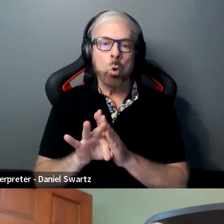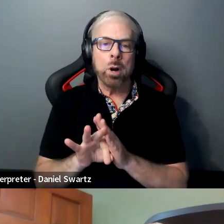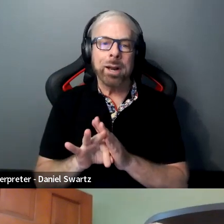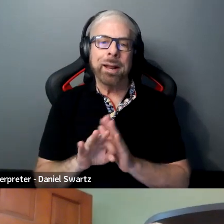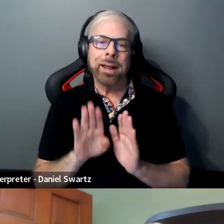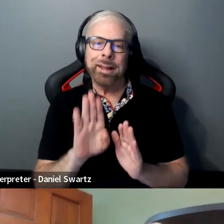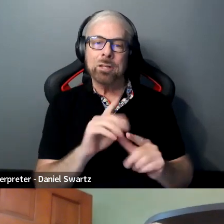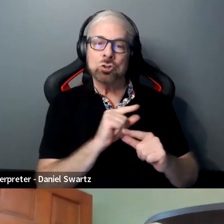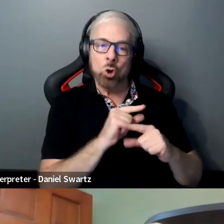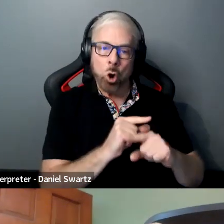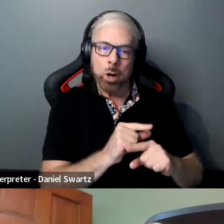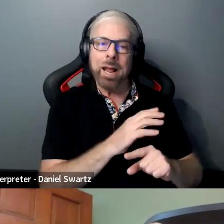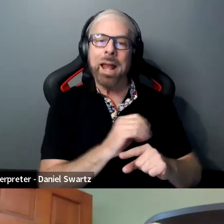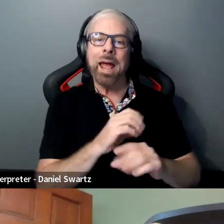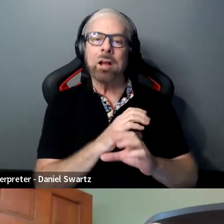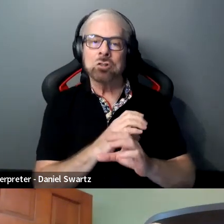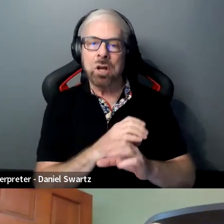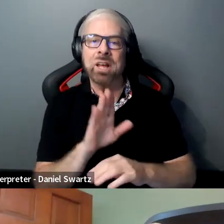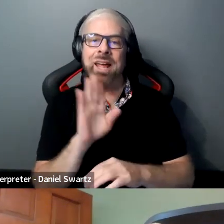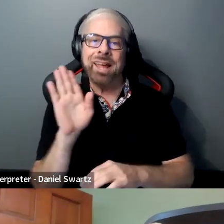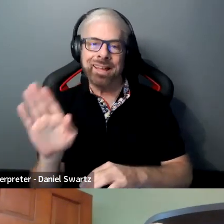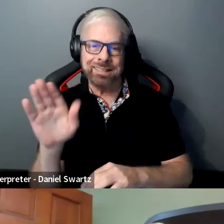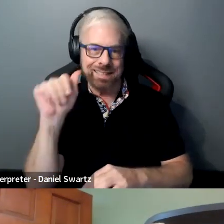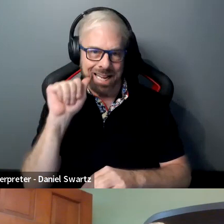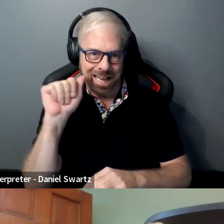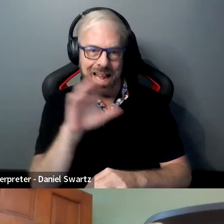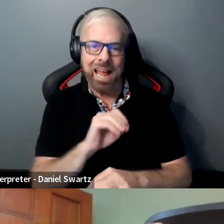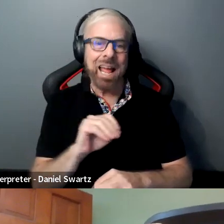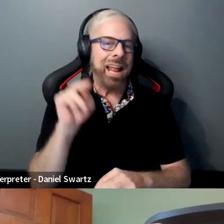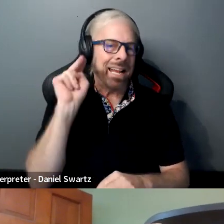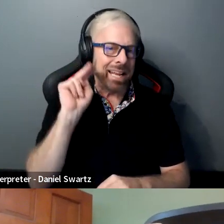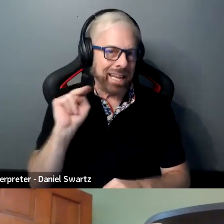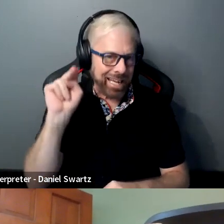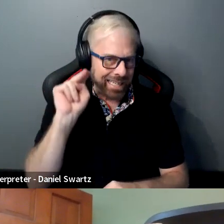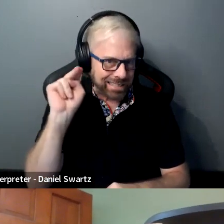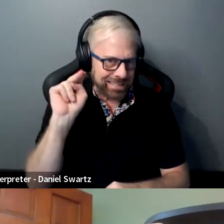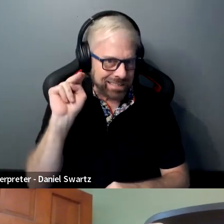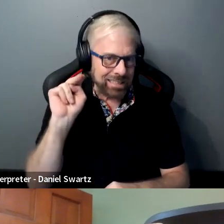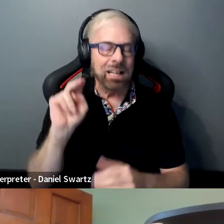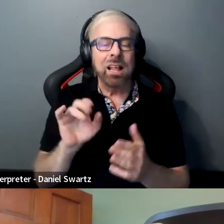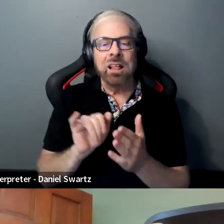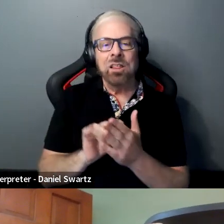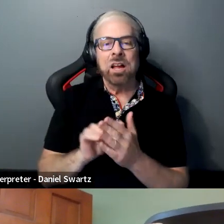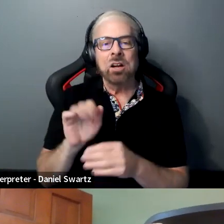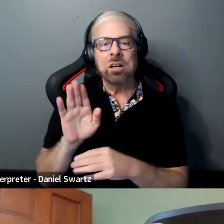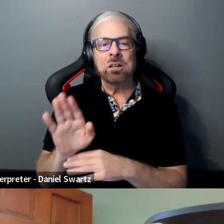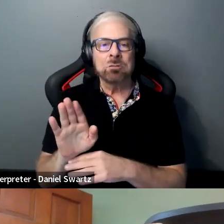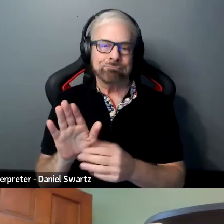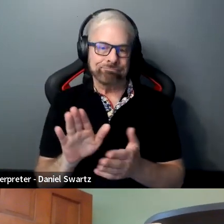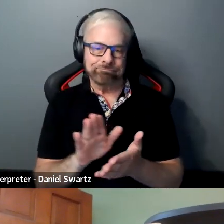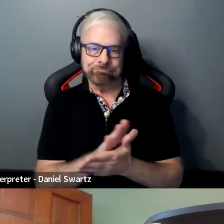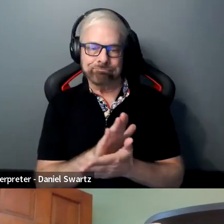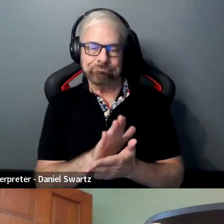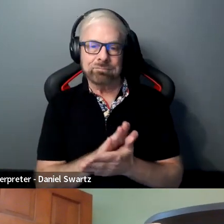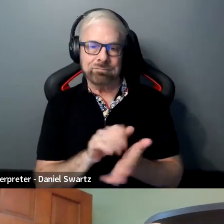guardian and conservator, his aunt and his niece. As the sheet that